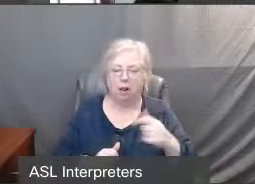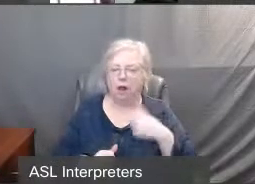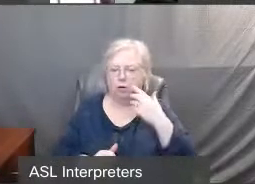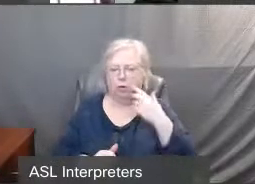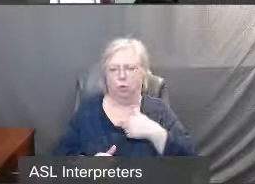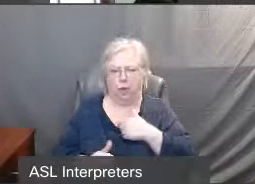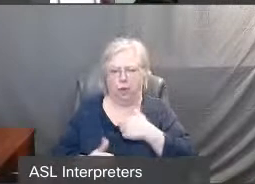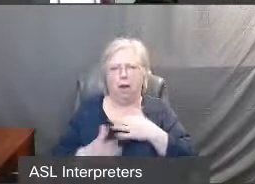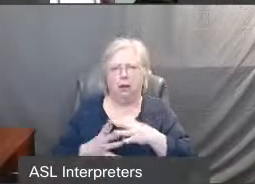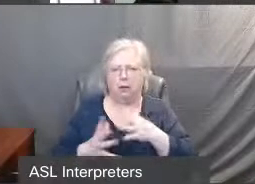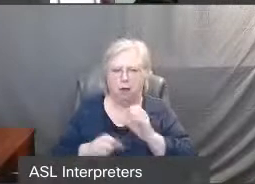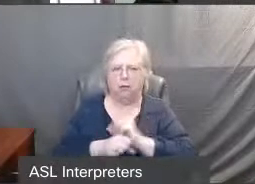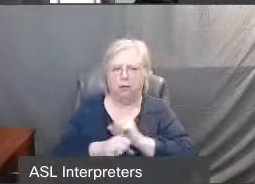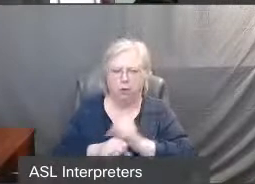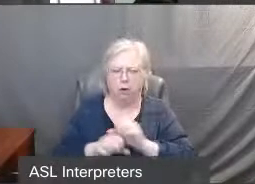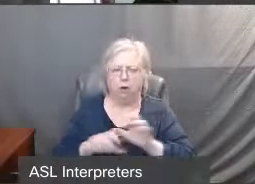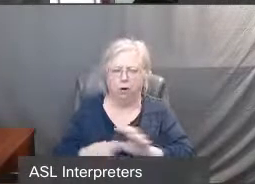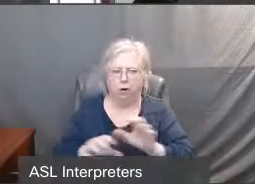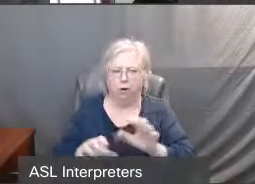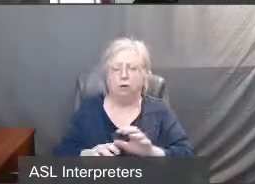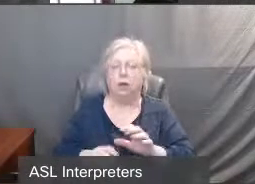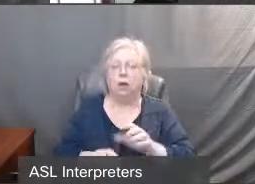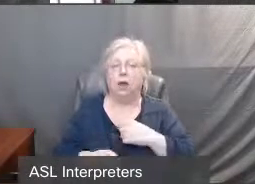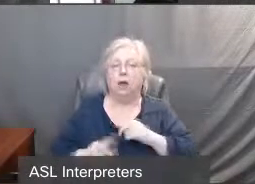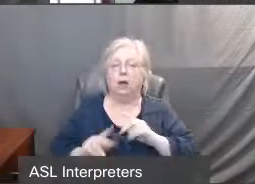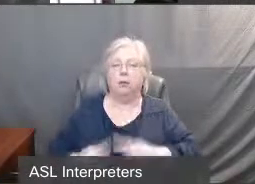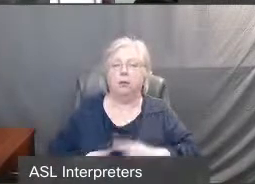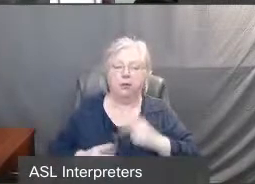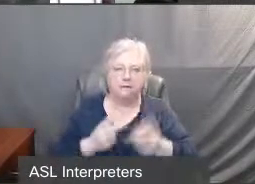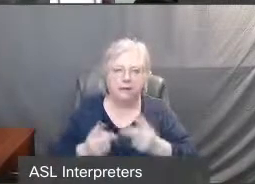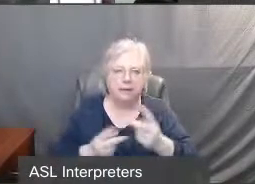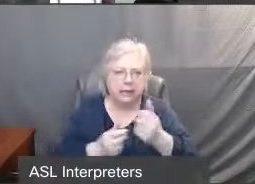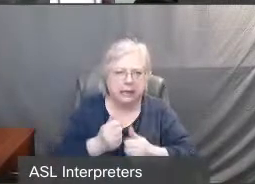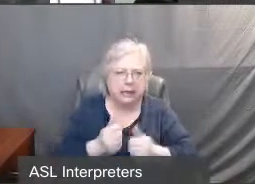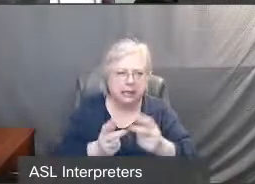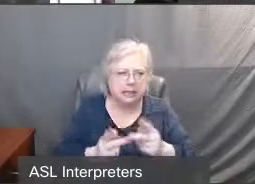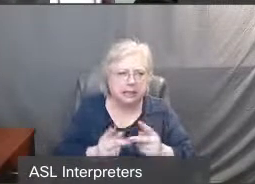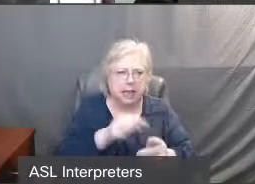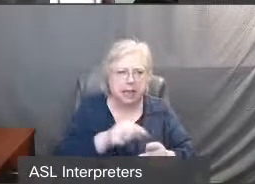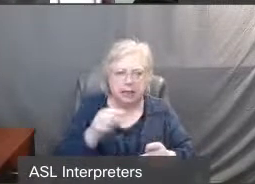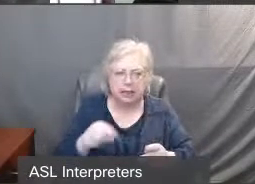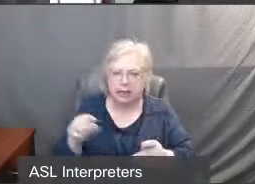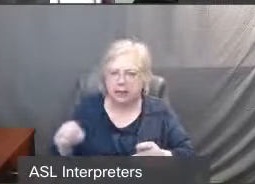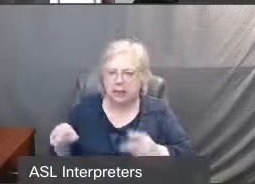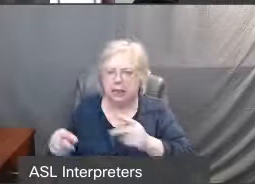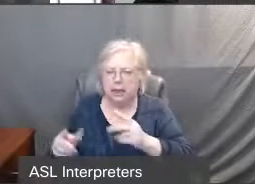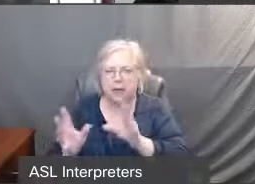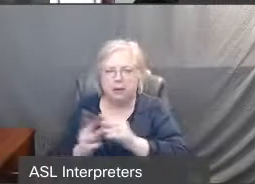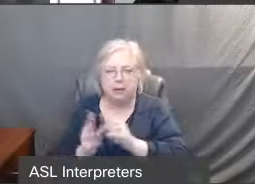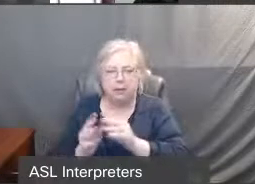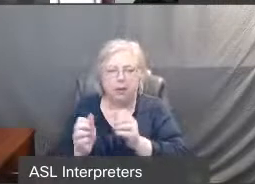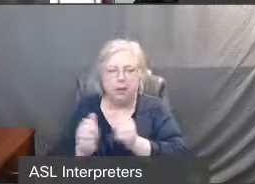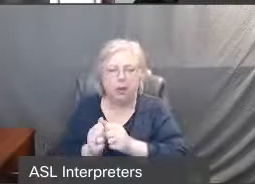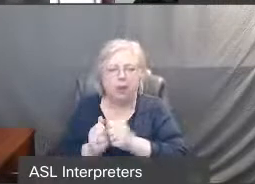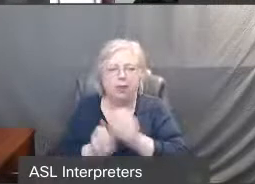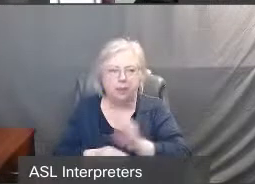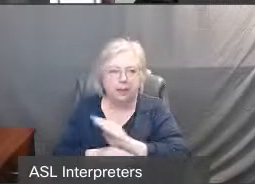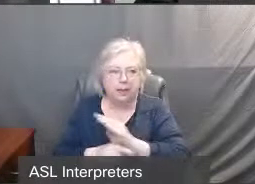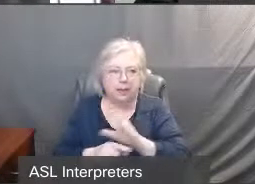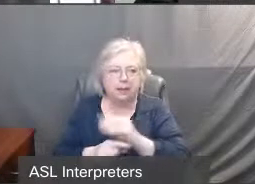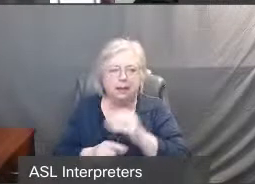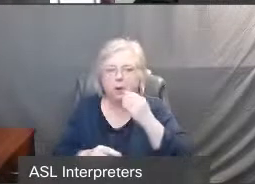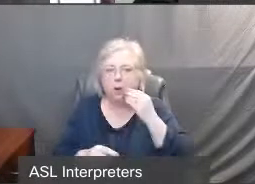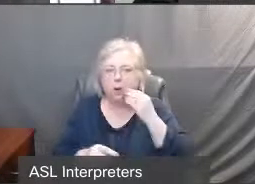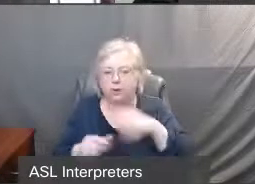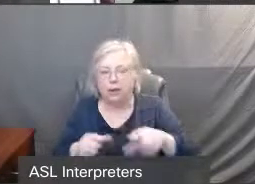based on past history. I personally visited each site and met with the residents and businesses in the adjacent neighborhoods.